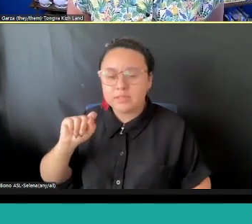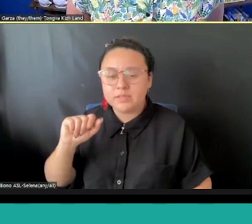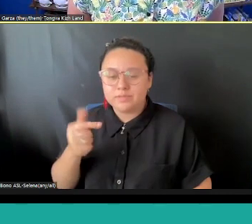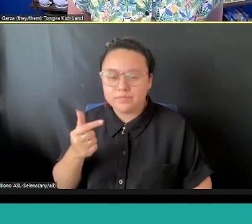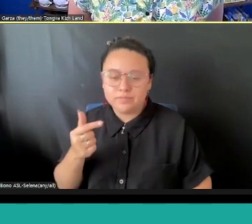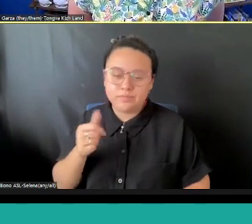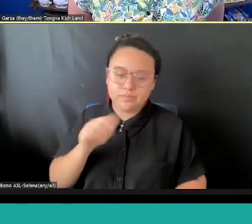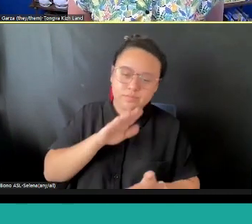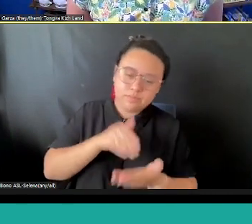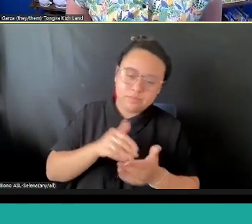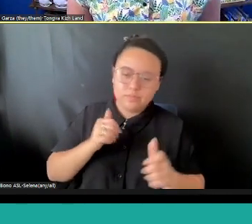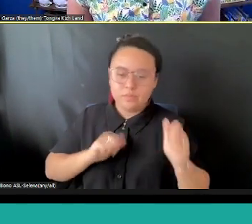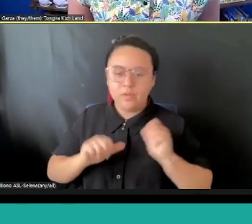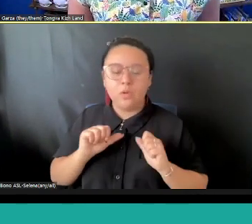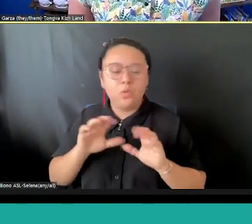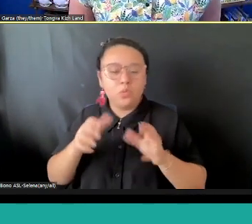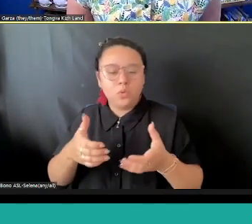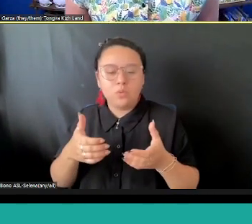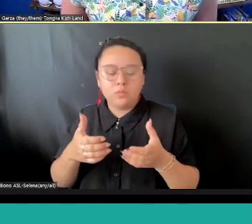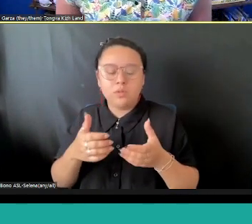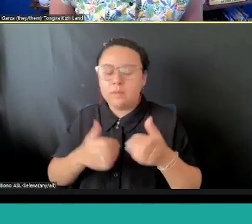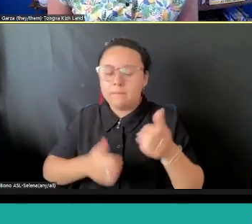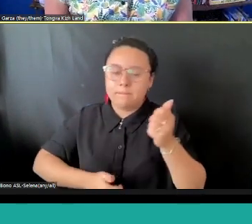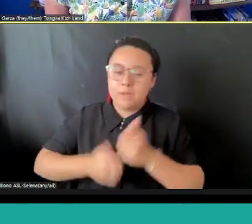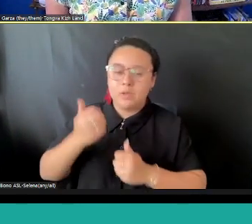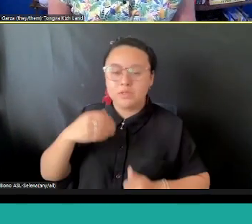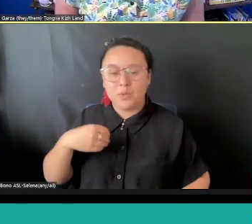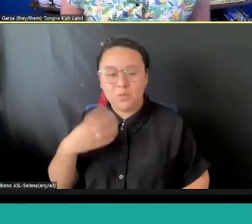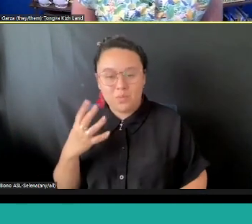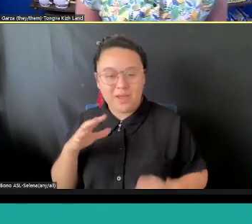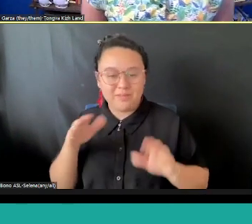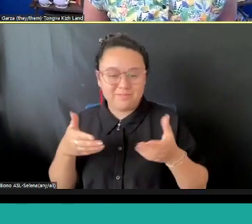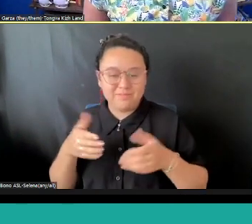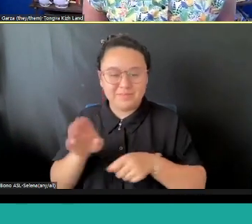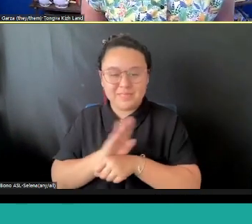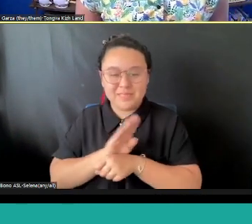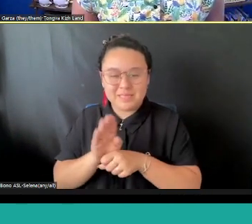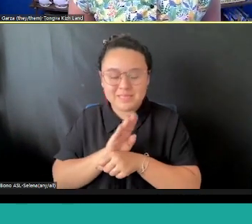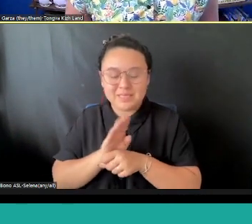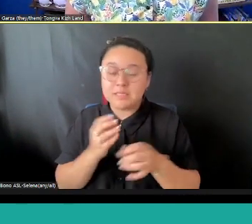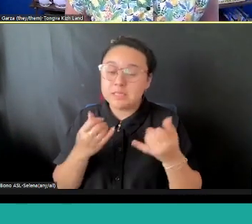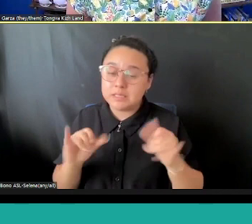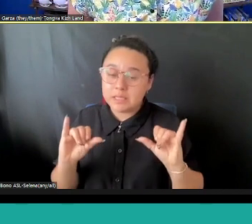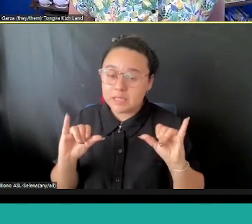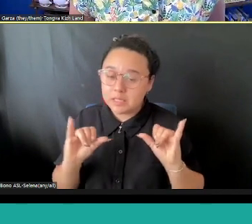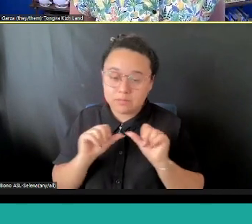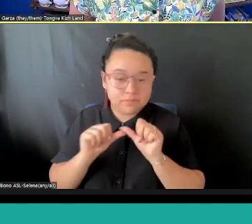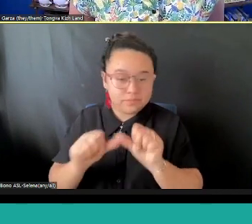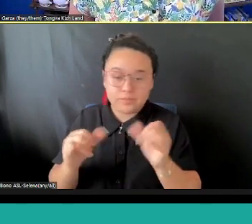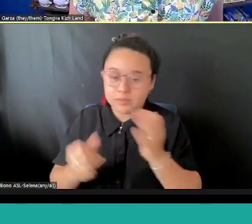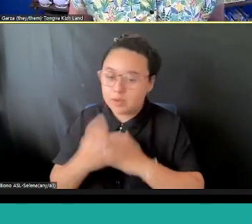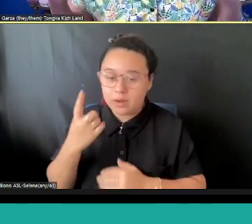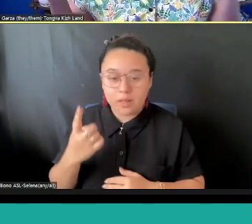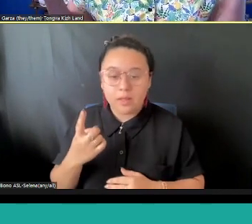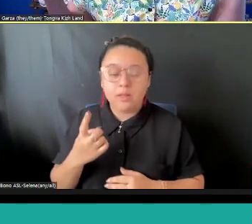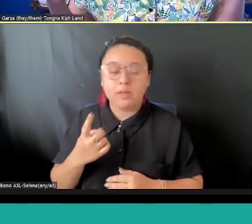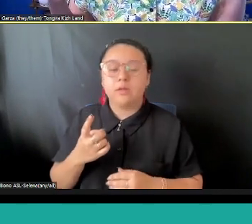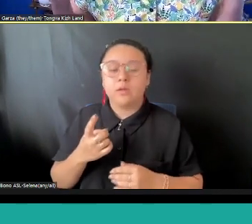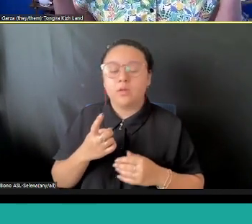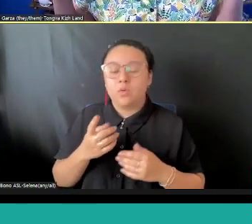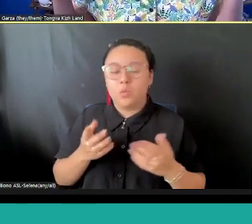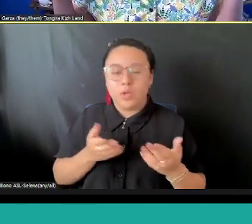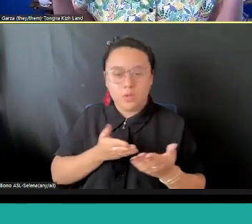white institution, still is. And I think, you know, when you move through those spaces, you look